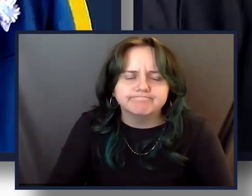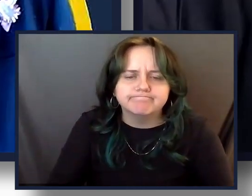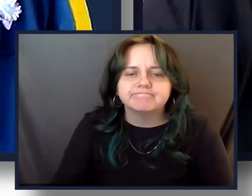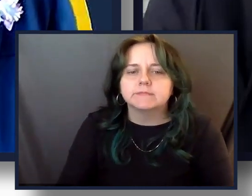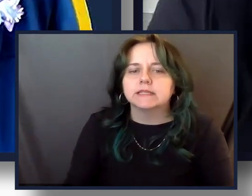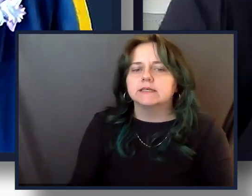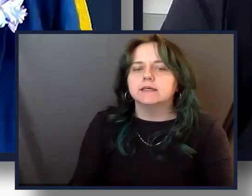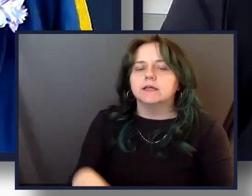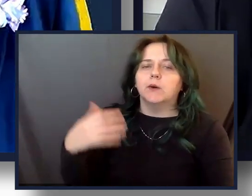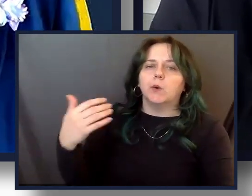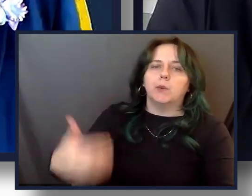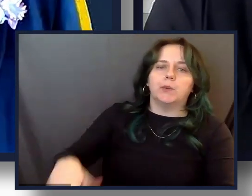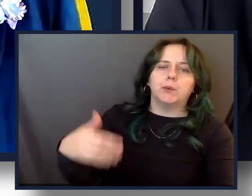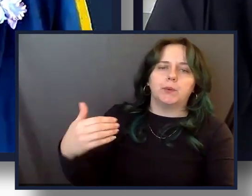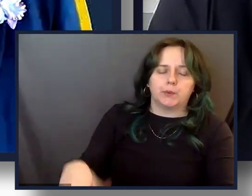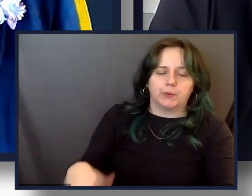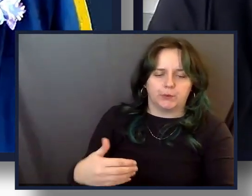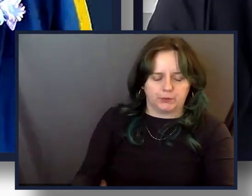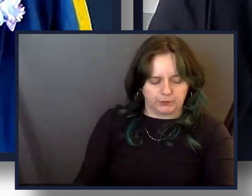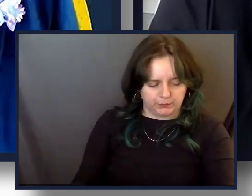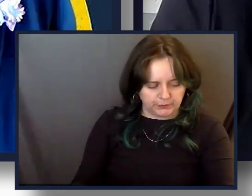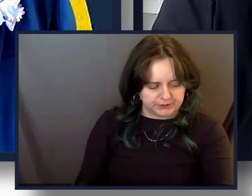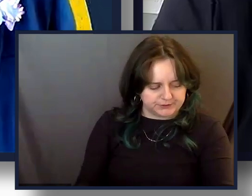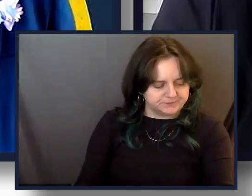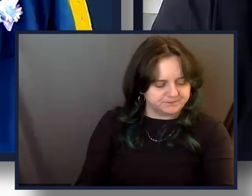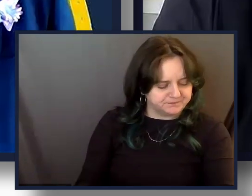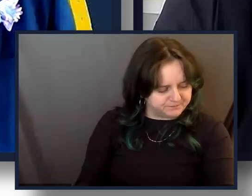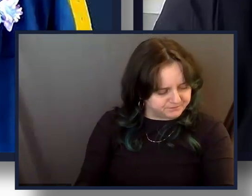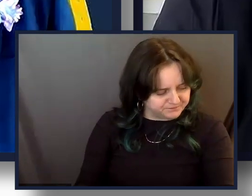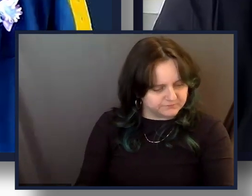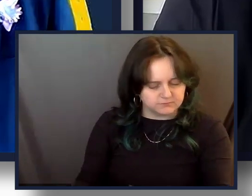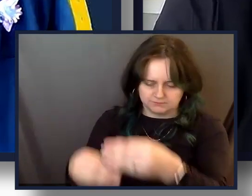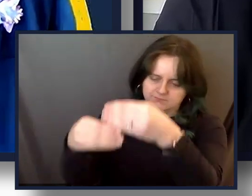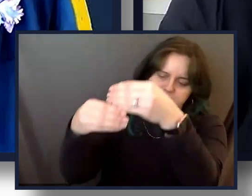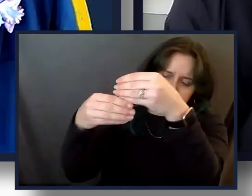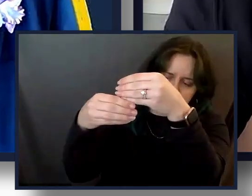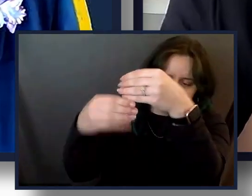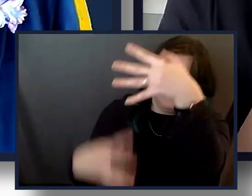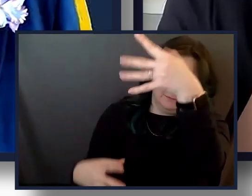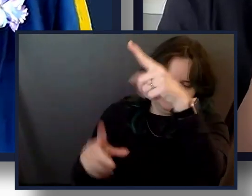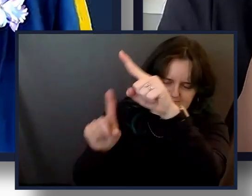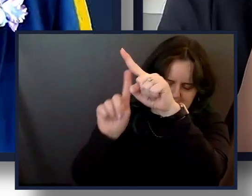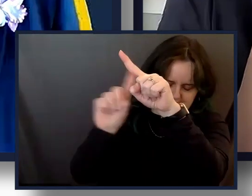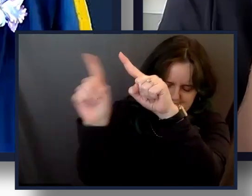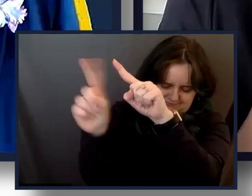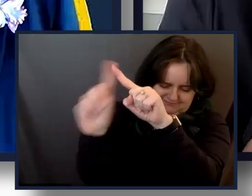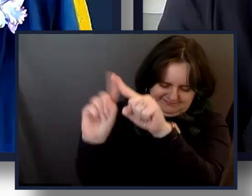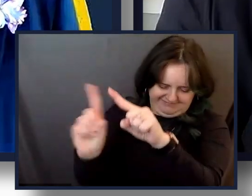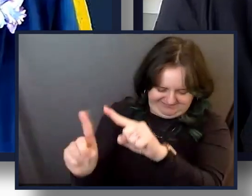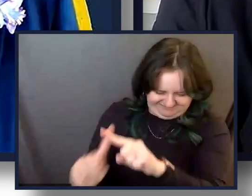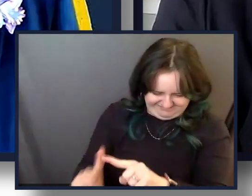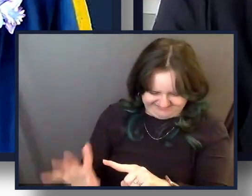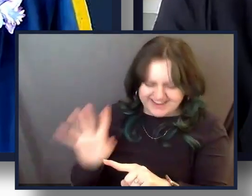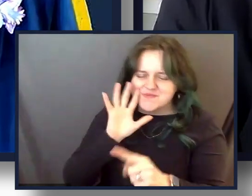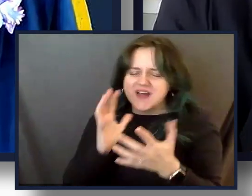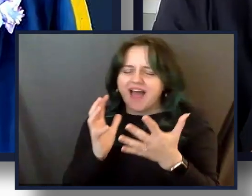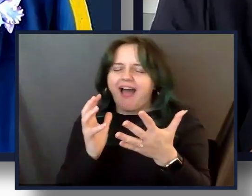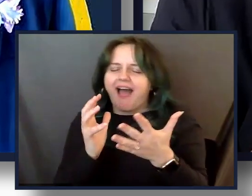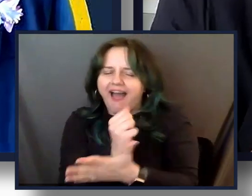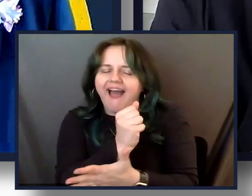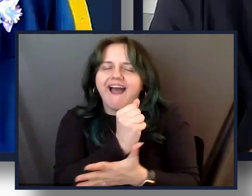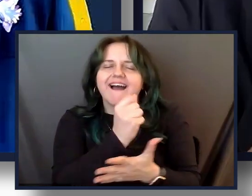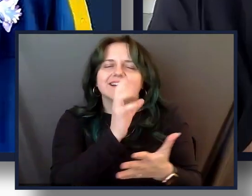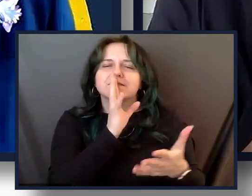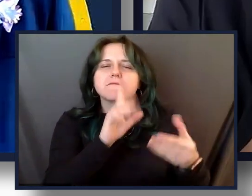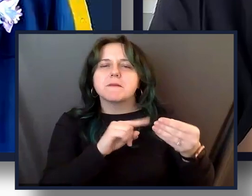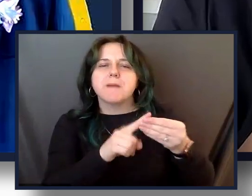Geez, there's so many ways. Let me talk about the simple ways. Let me talk about the institutional